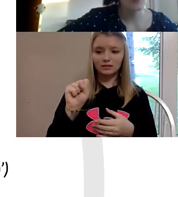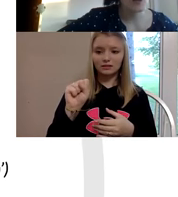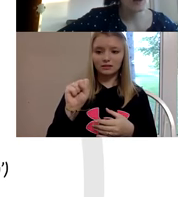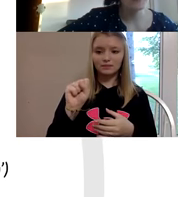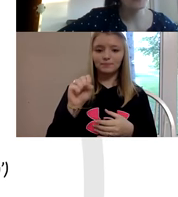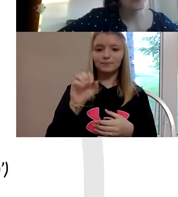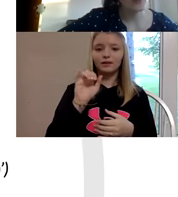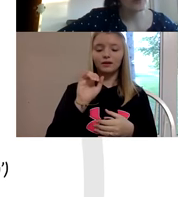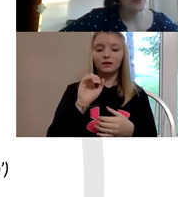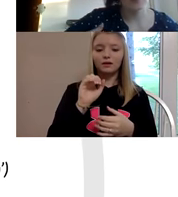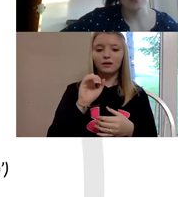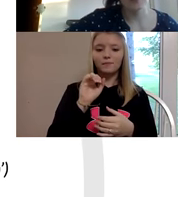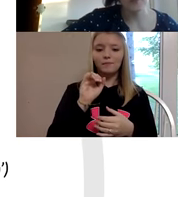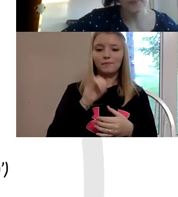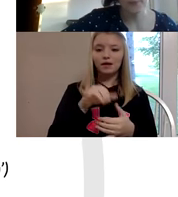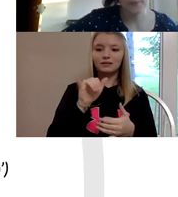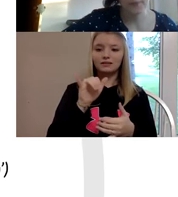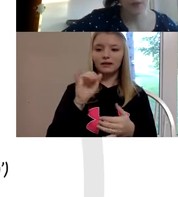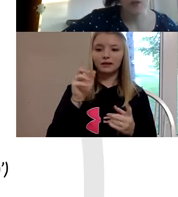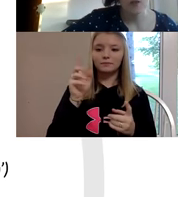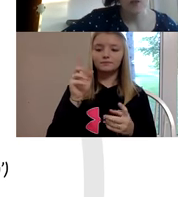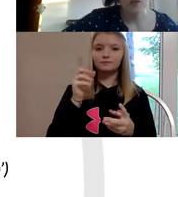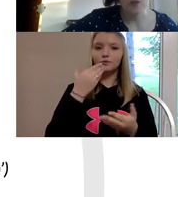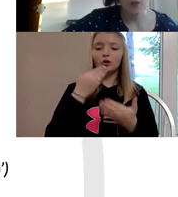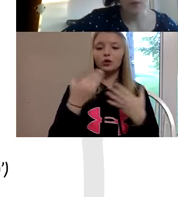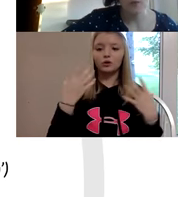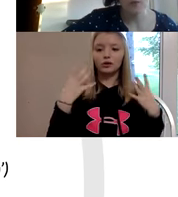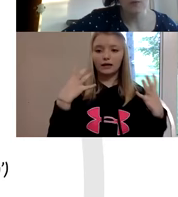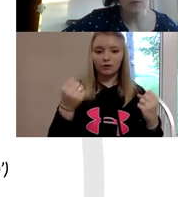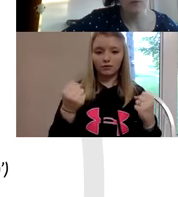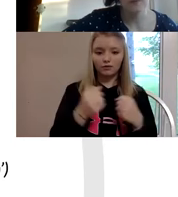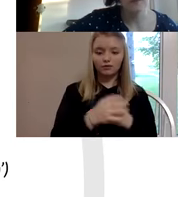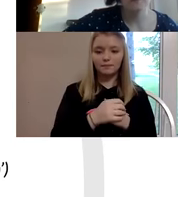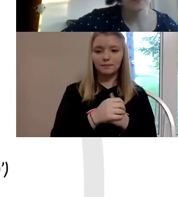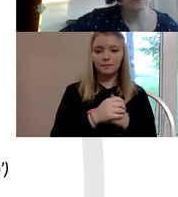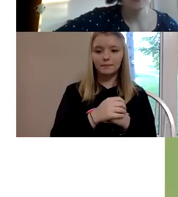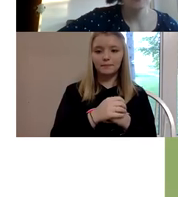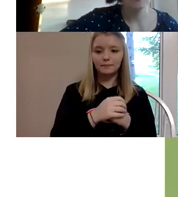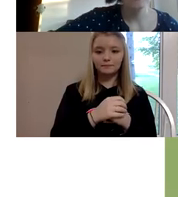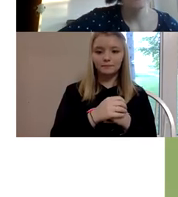brings optimal health to you. So,